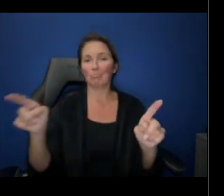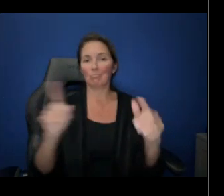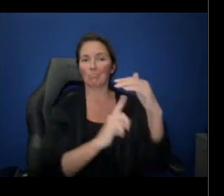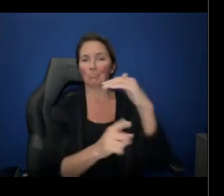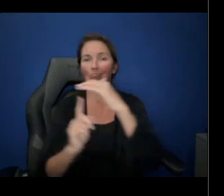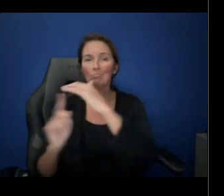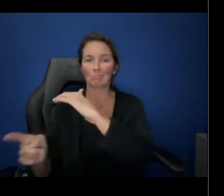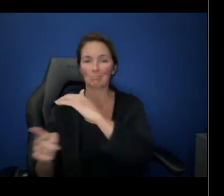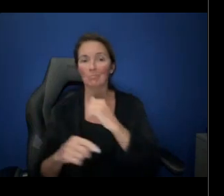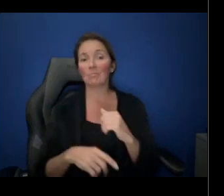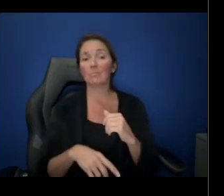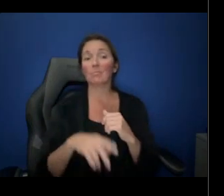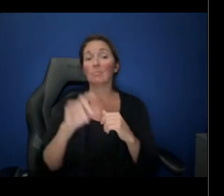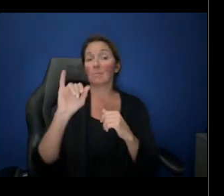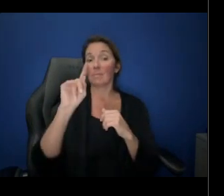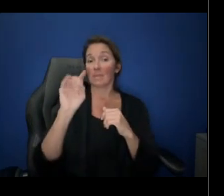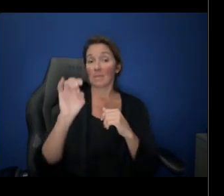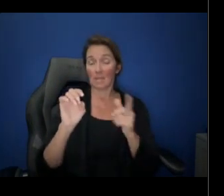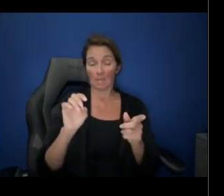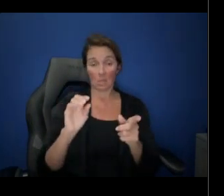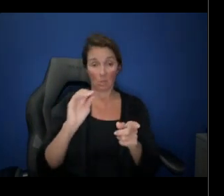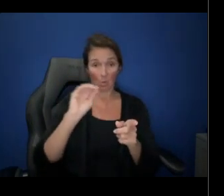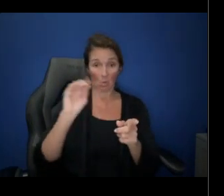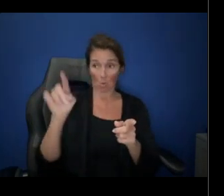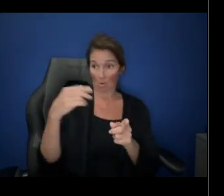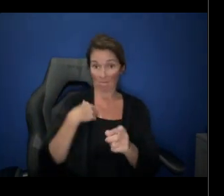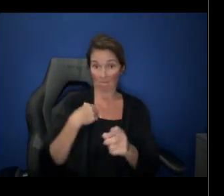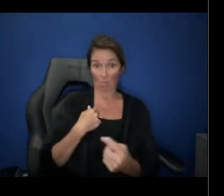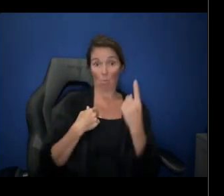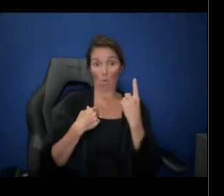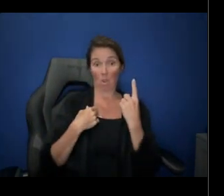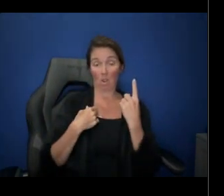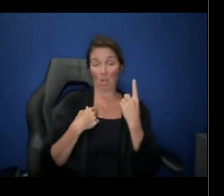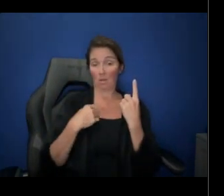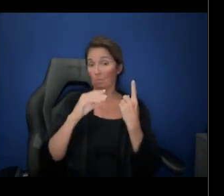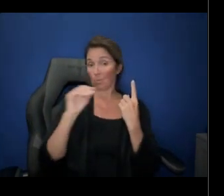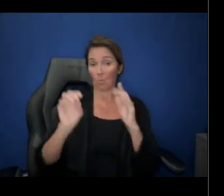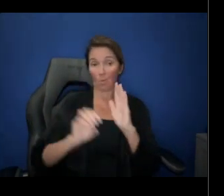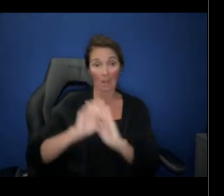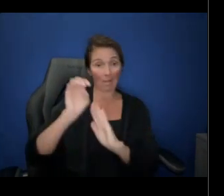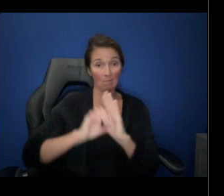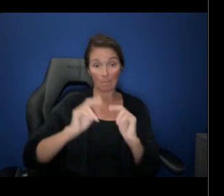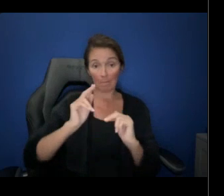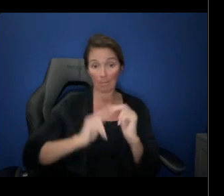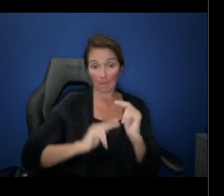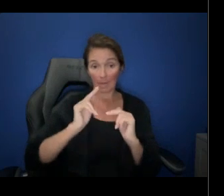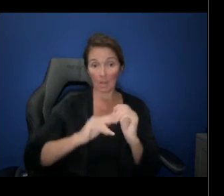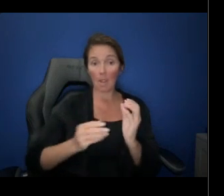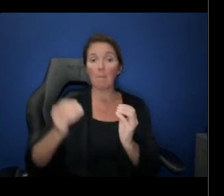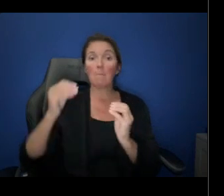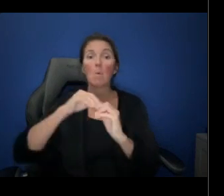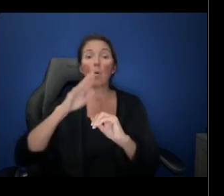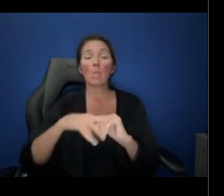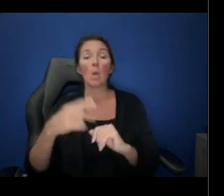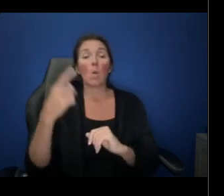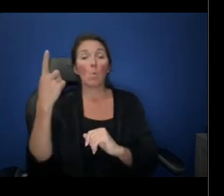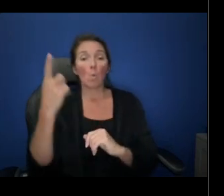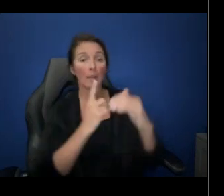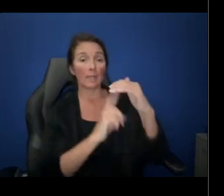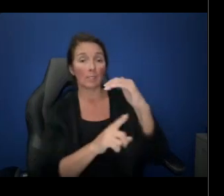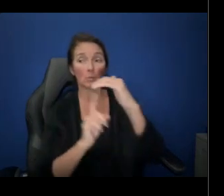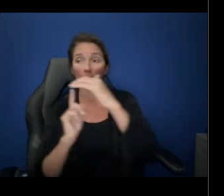A site with only 1 non-elevator building, but more than 1